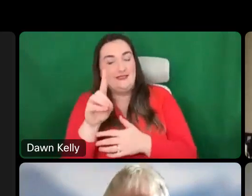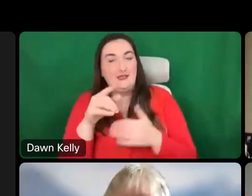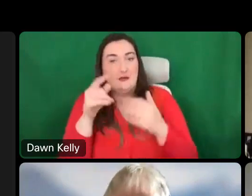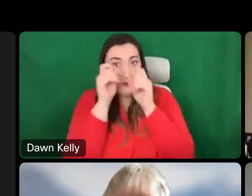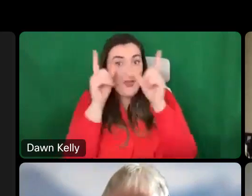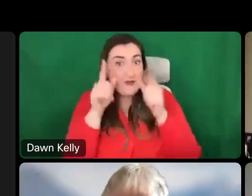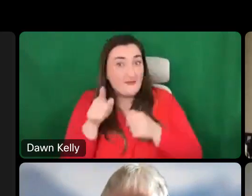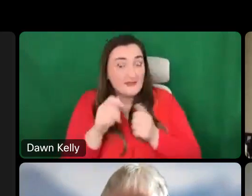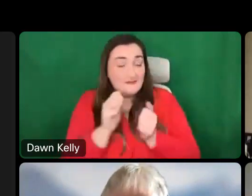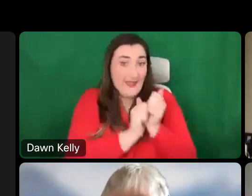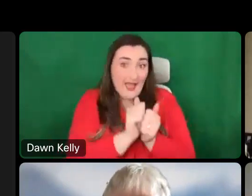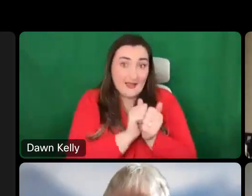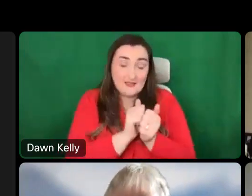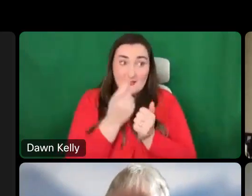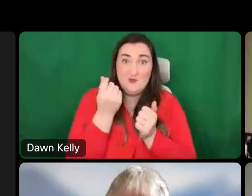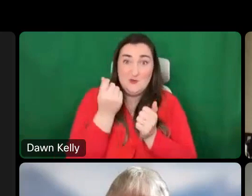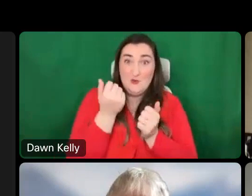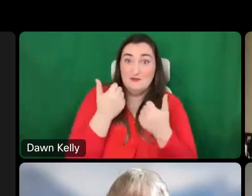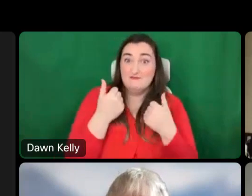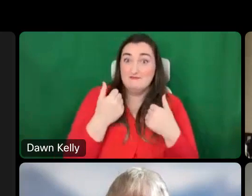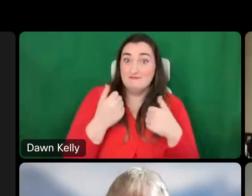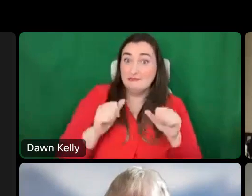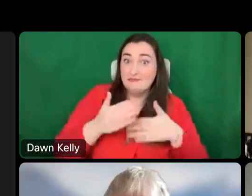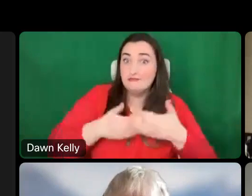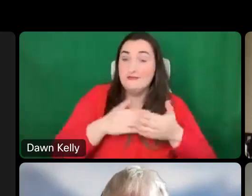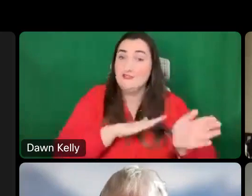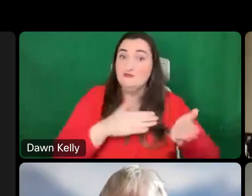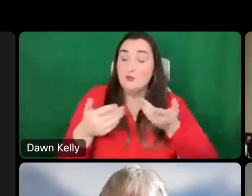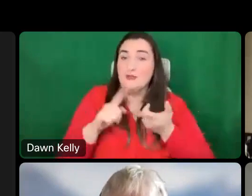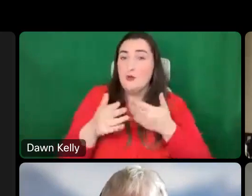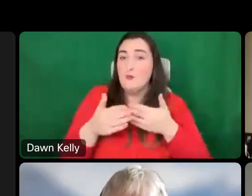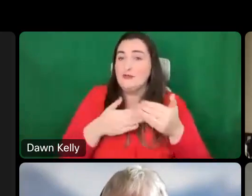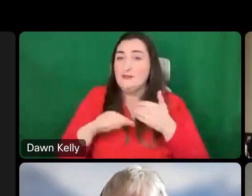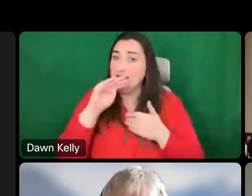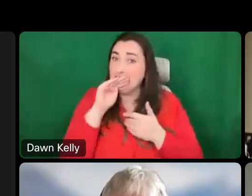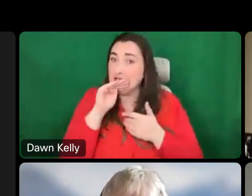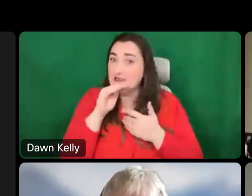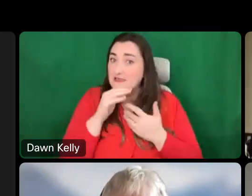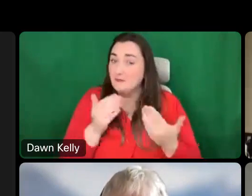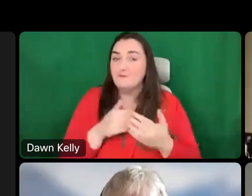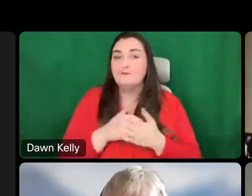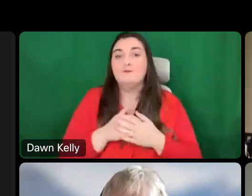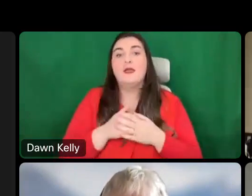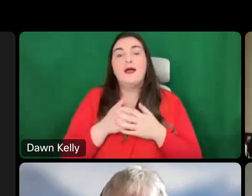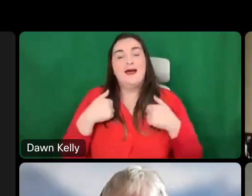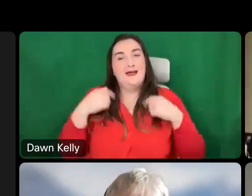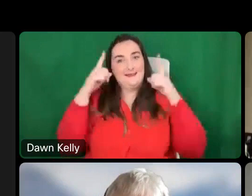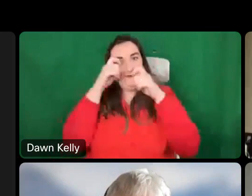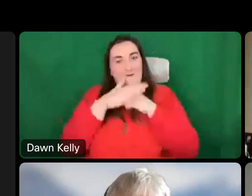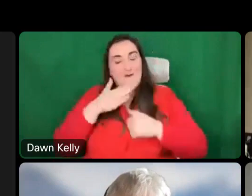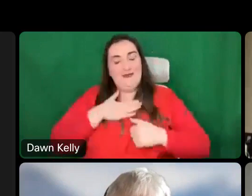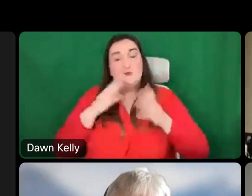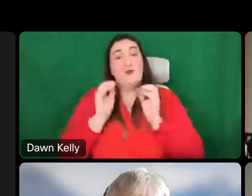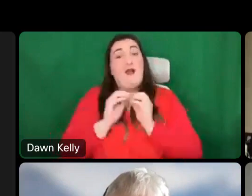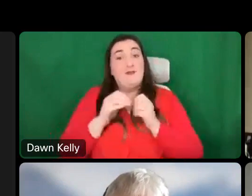the Act, you know, being about to commence and what it means. I think it's difficult for me to comment for all